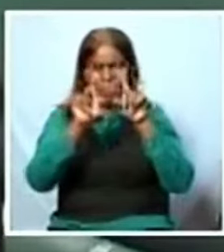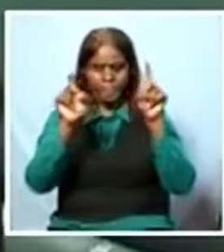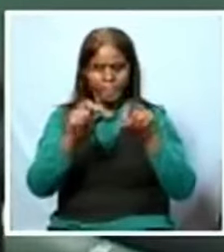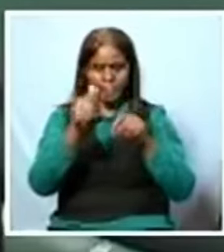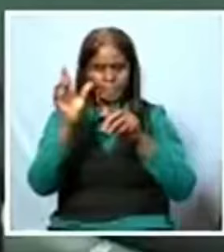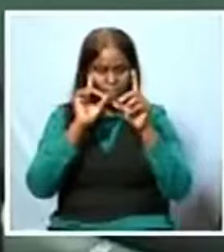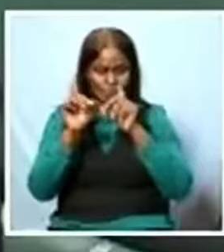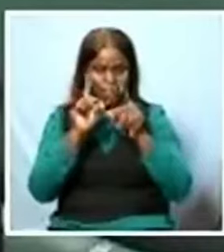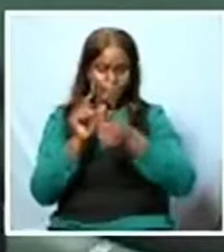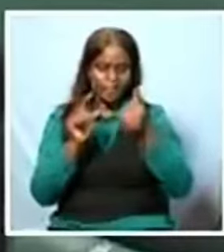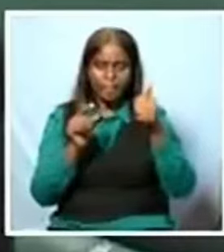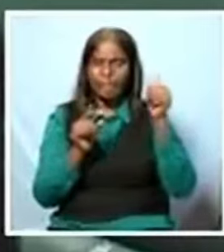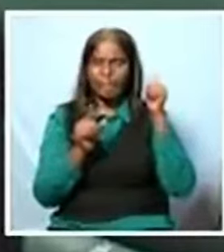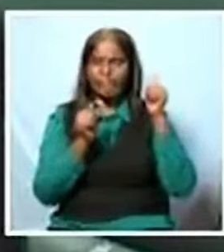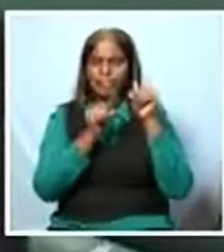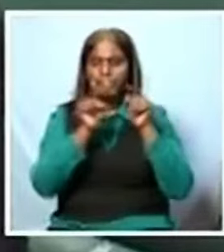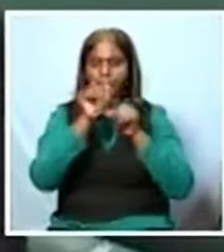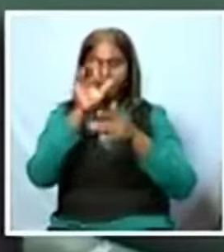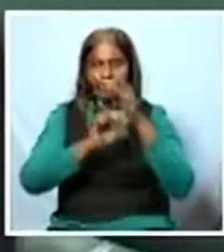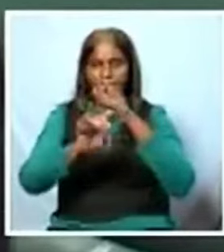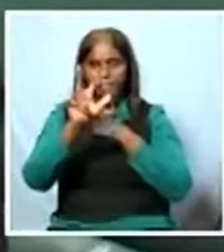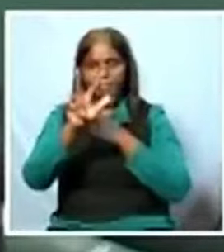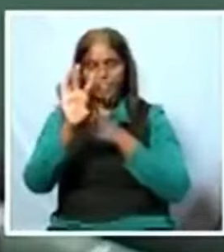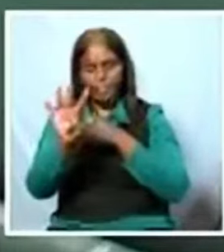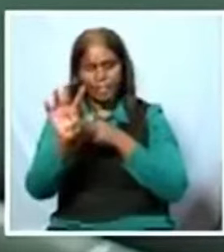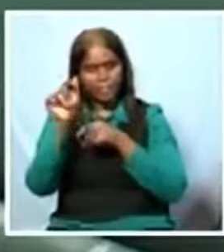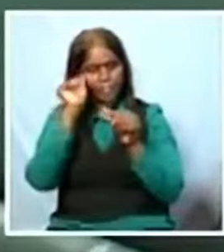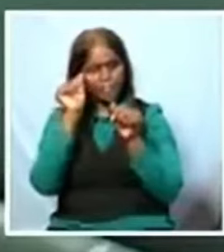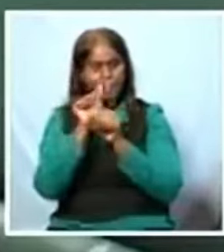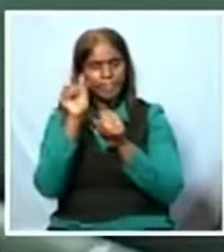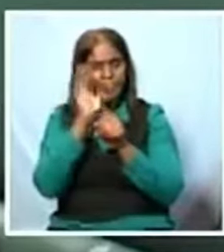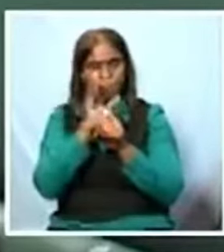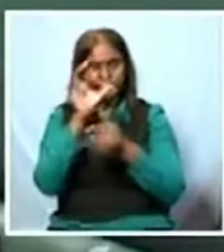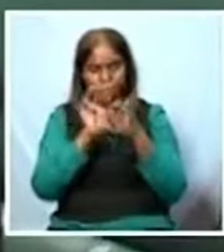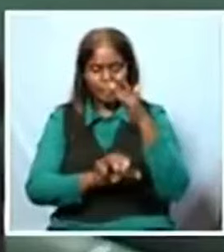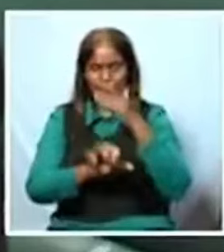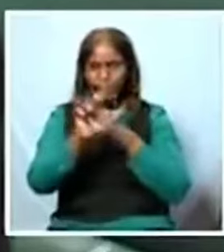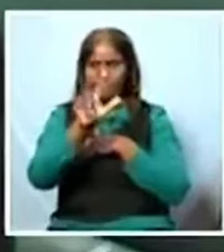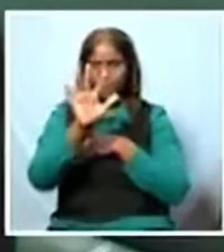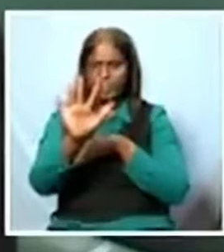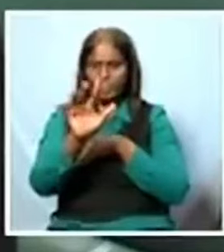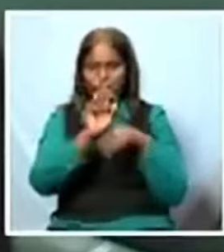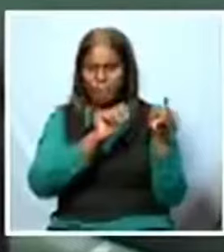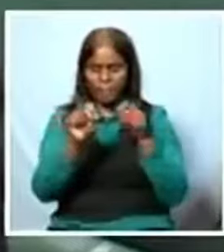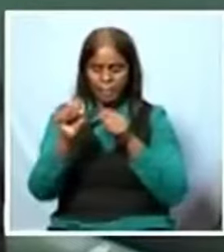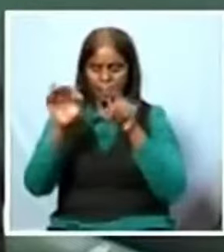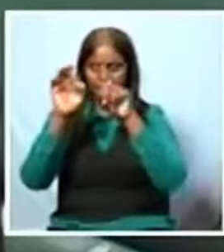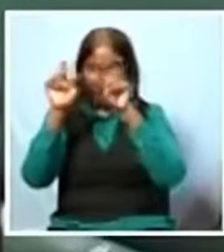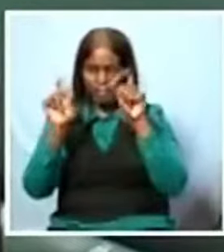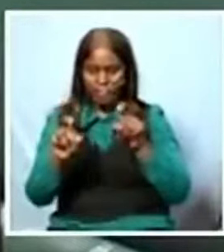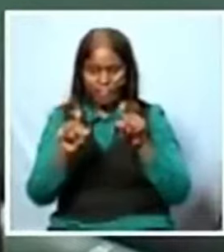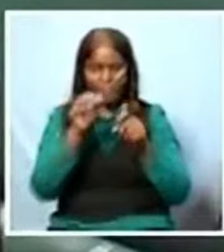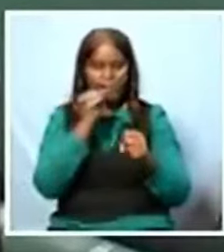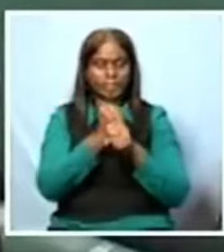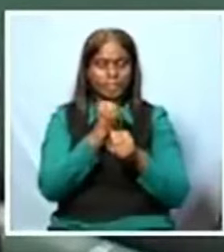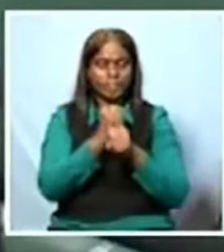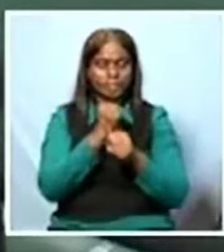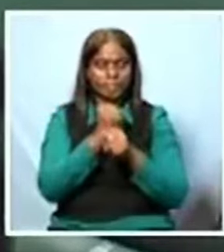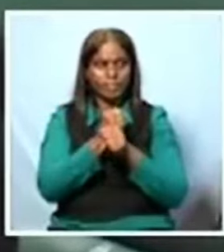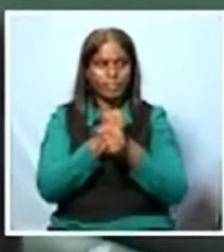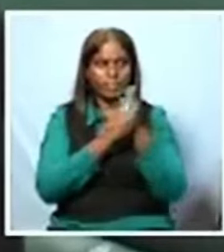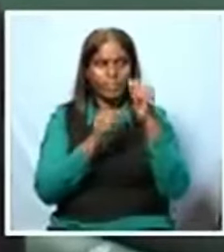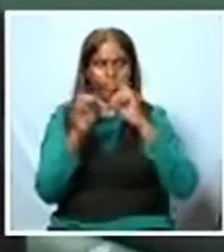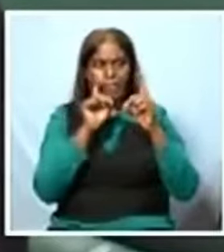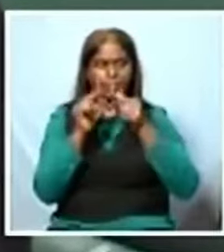Any debate, any objection? Clause 34 is agreed to. Clause 35, transfer of certificate of accreditation.